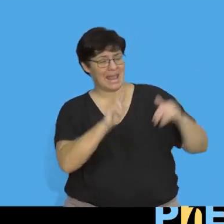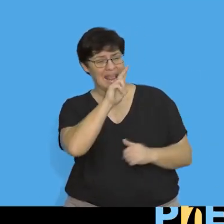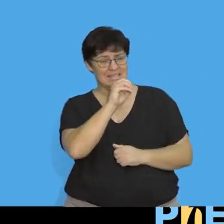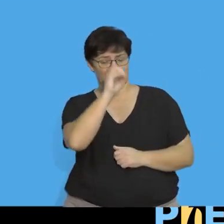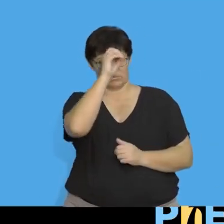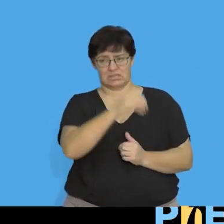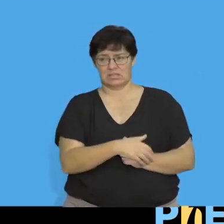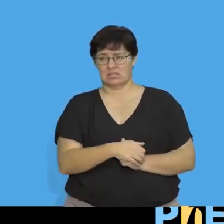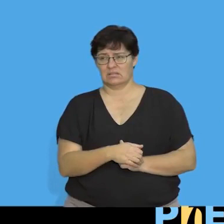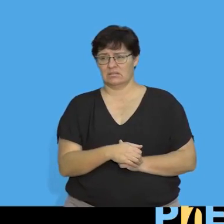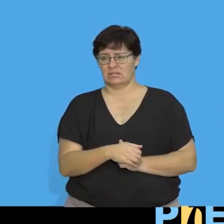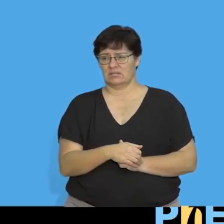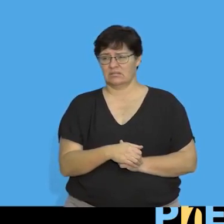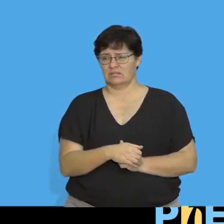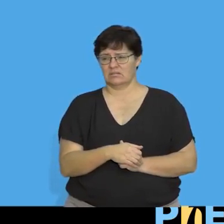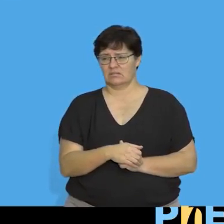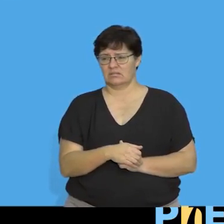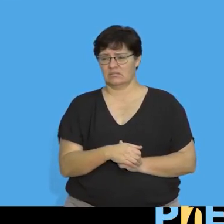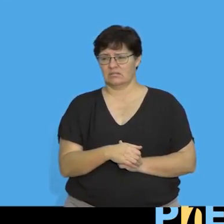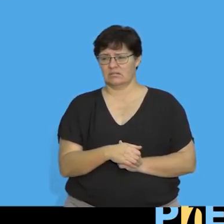over here, let this swing,